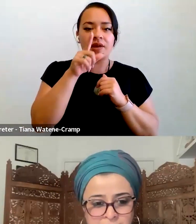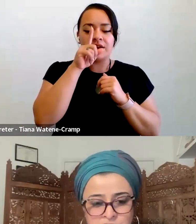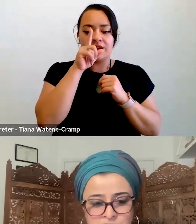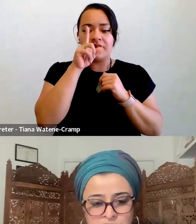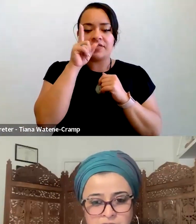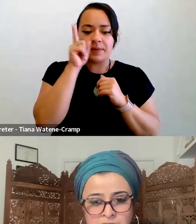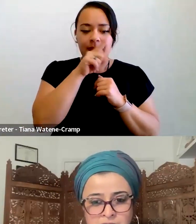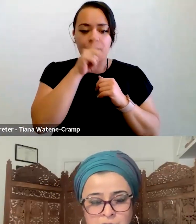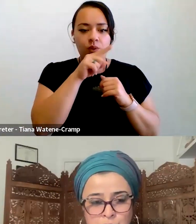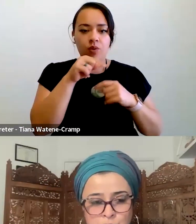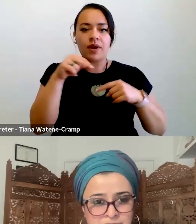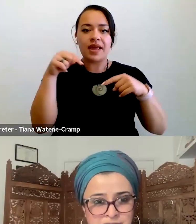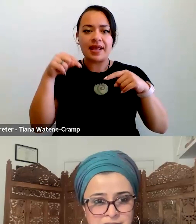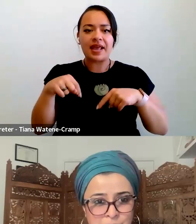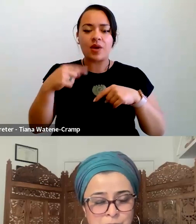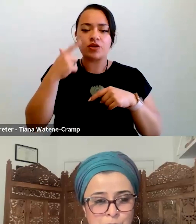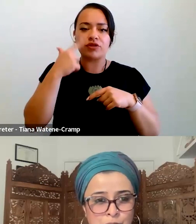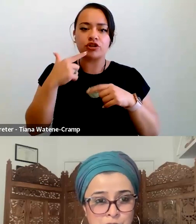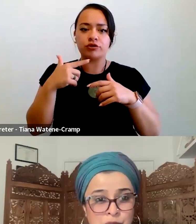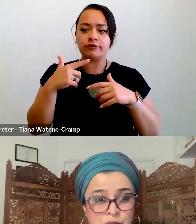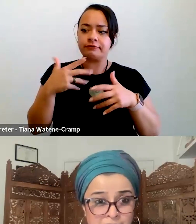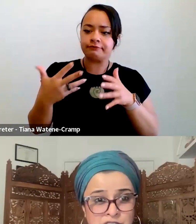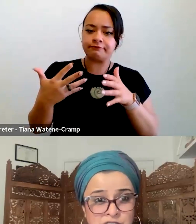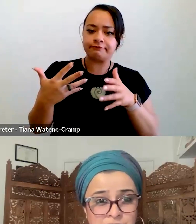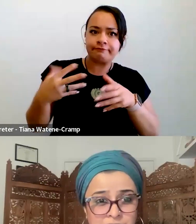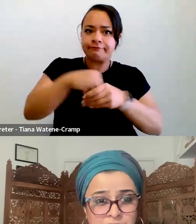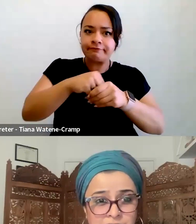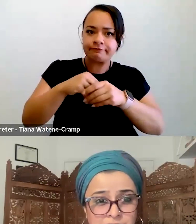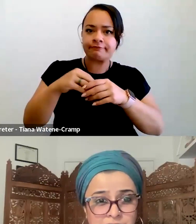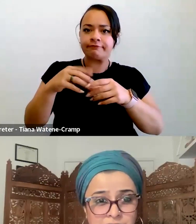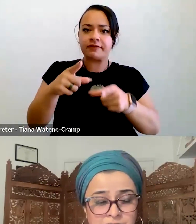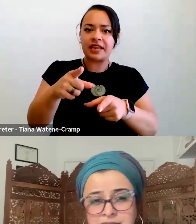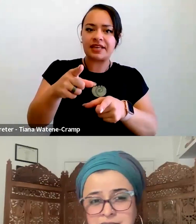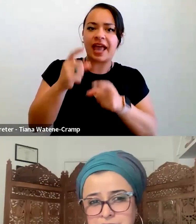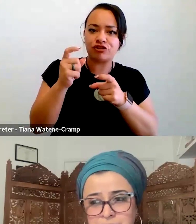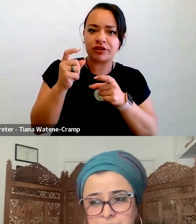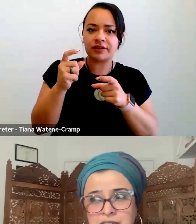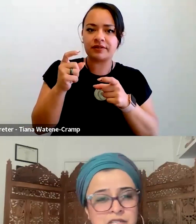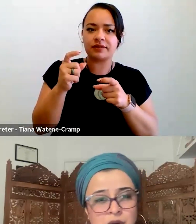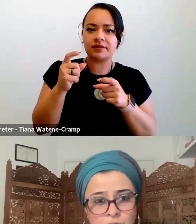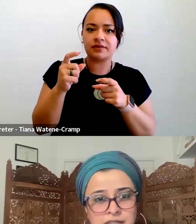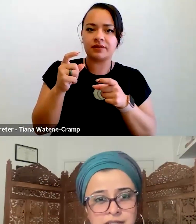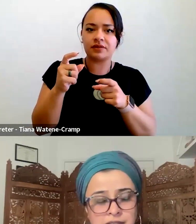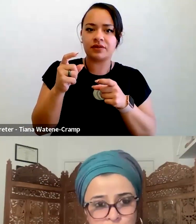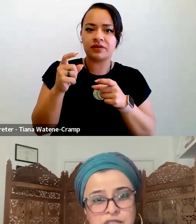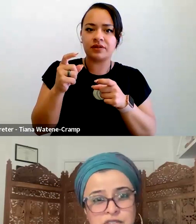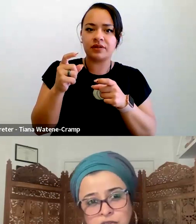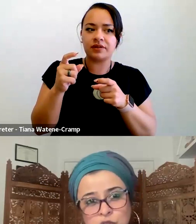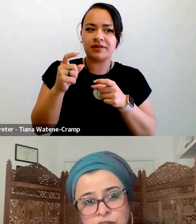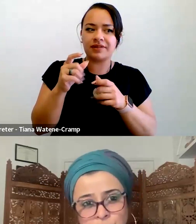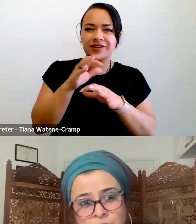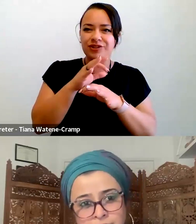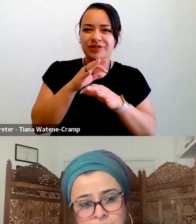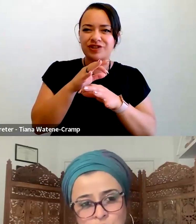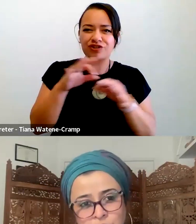and engage are represented in the people who are doing the engaging, it's not rocket science. You